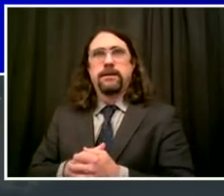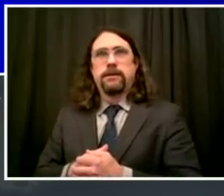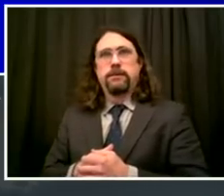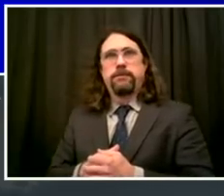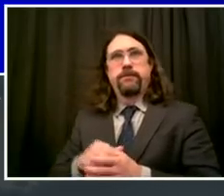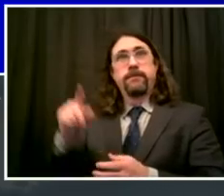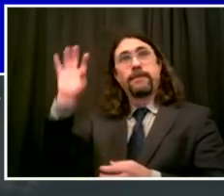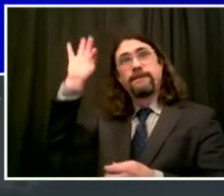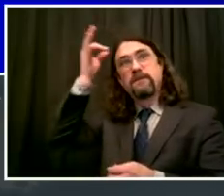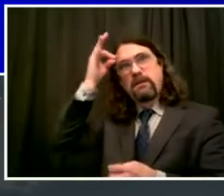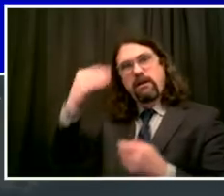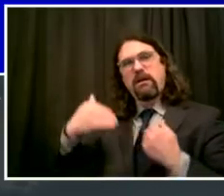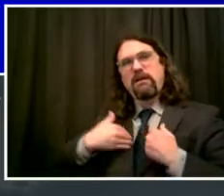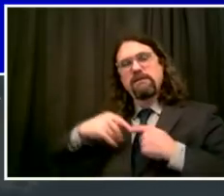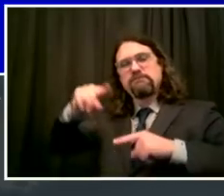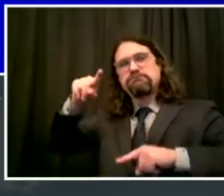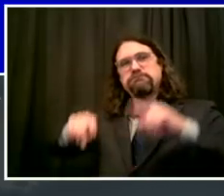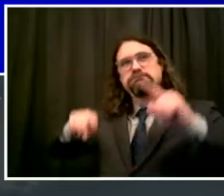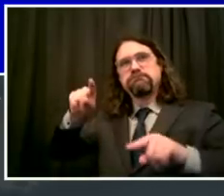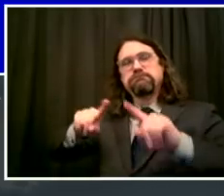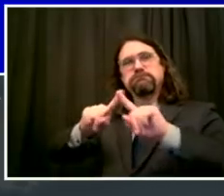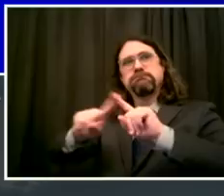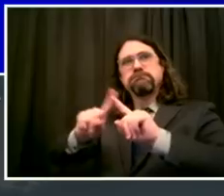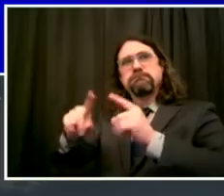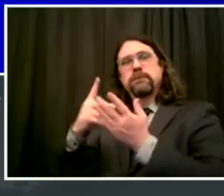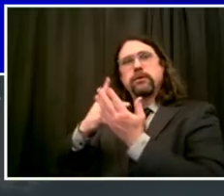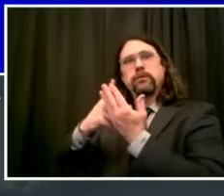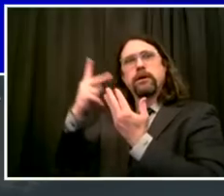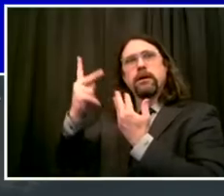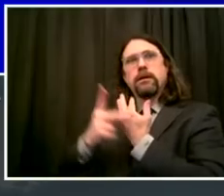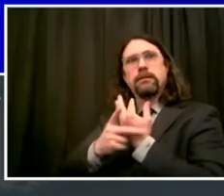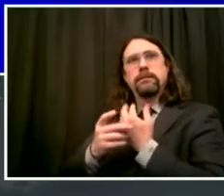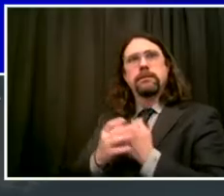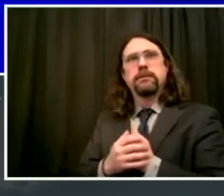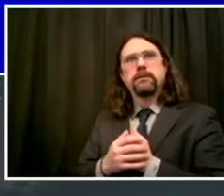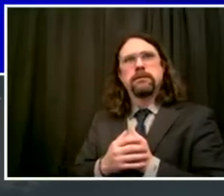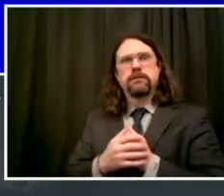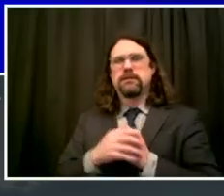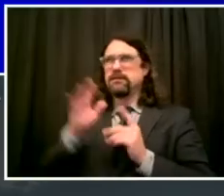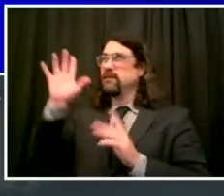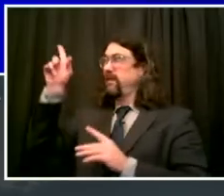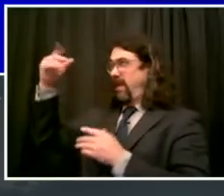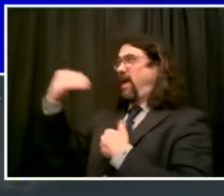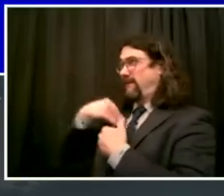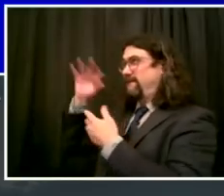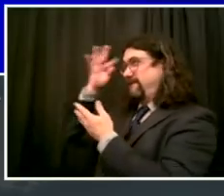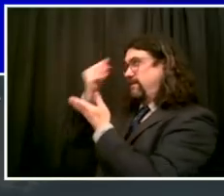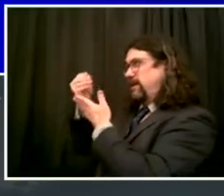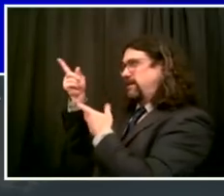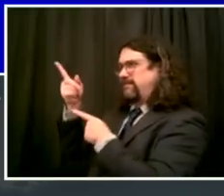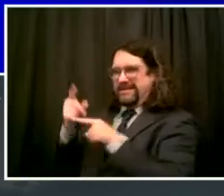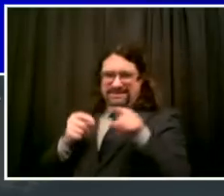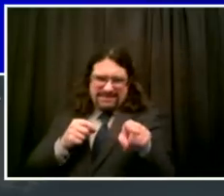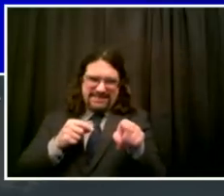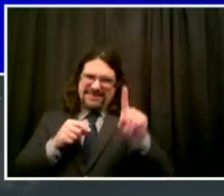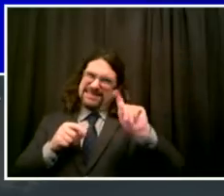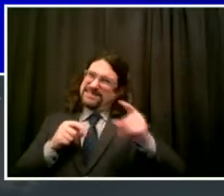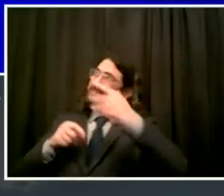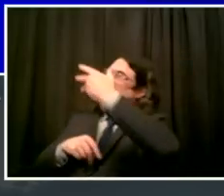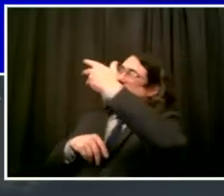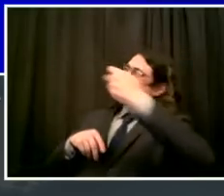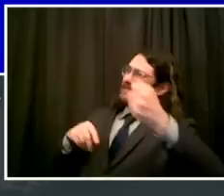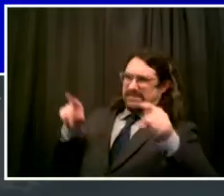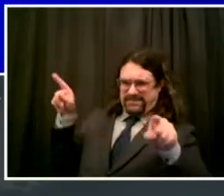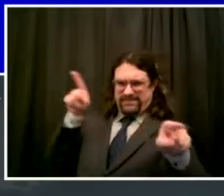qualify, but we have to make sure they get their fair share. Our Small Business Services Department is going to reach out to each of them and help them in the